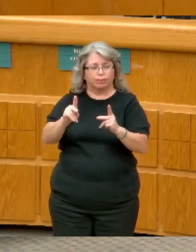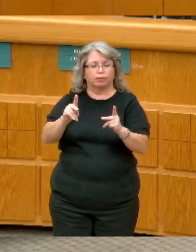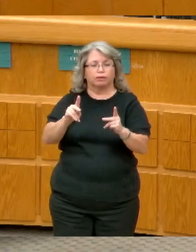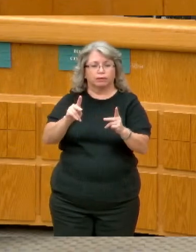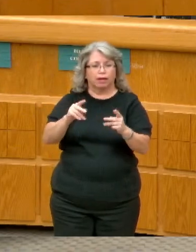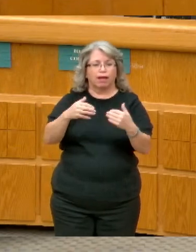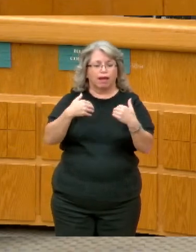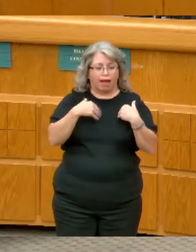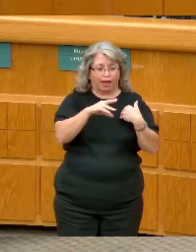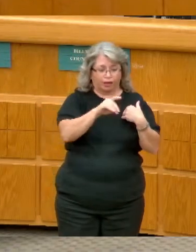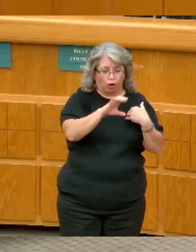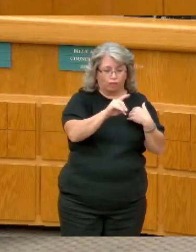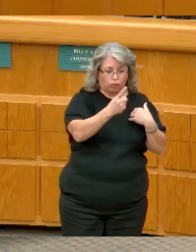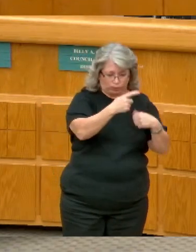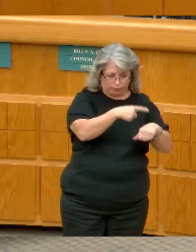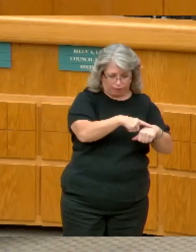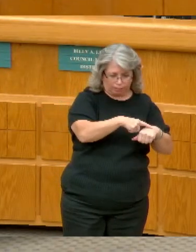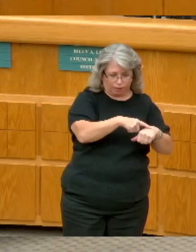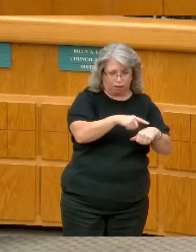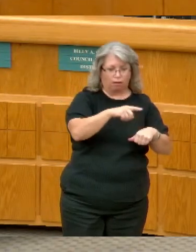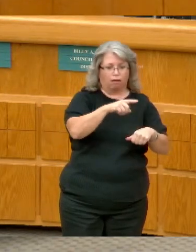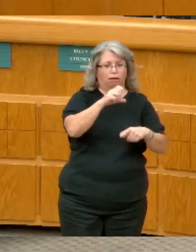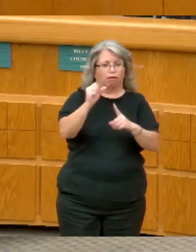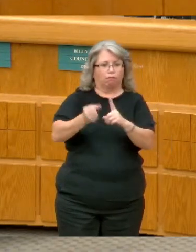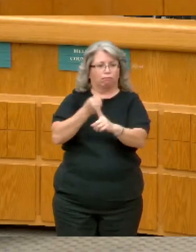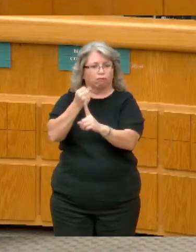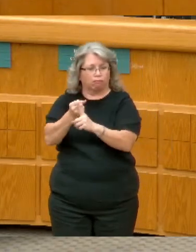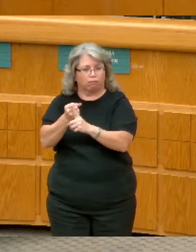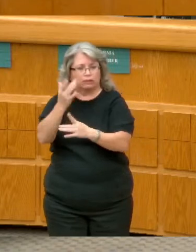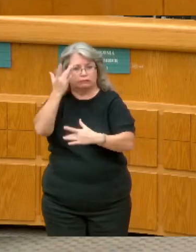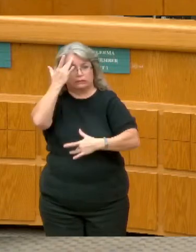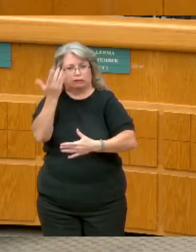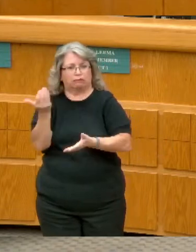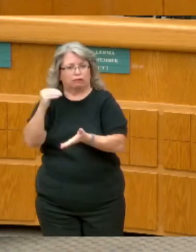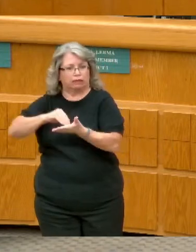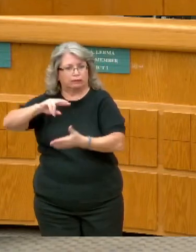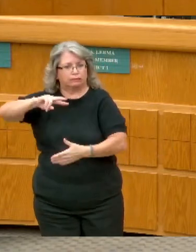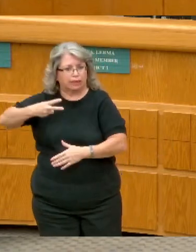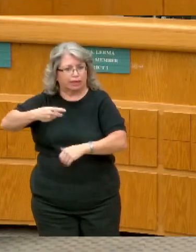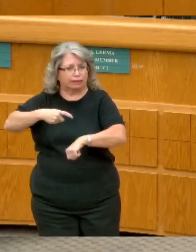got reinfected with COVID a second time. So, and